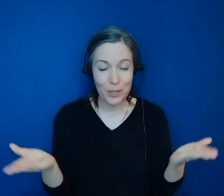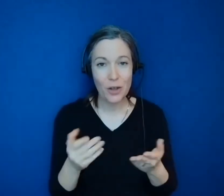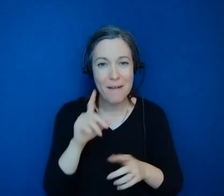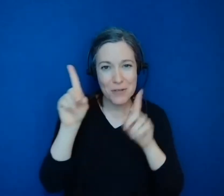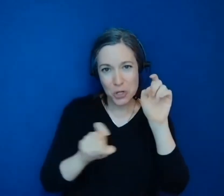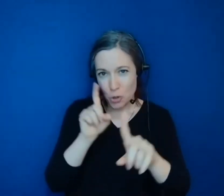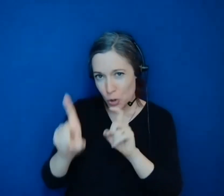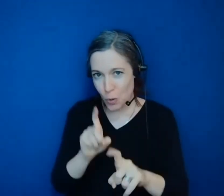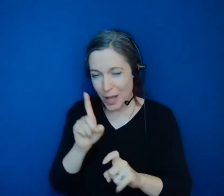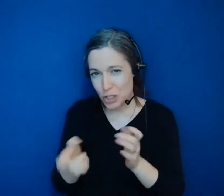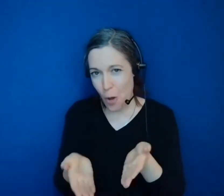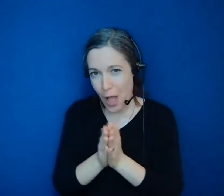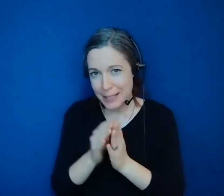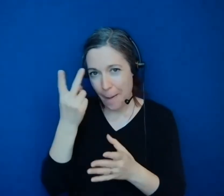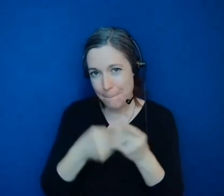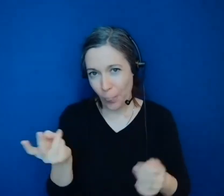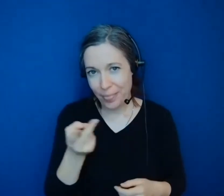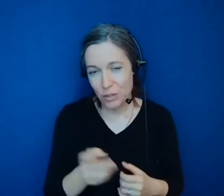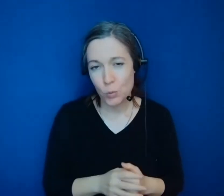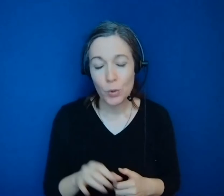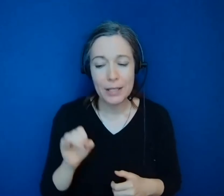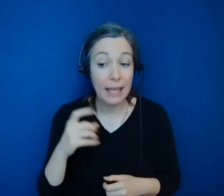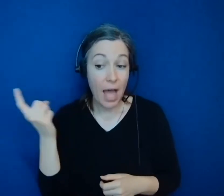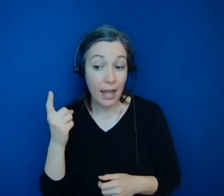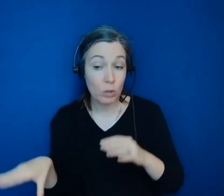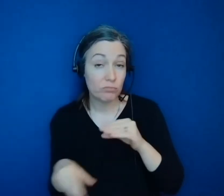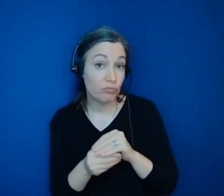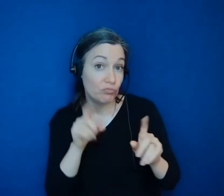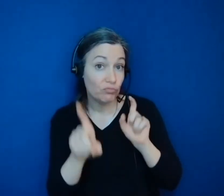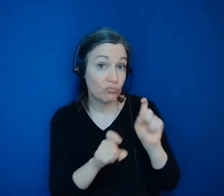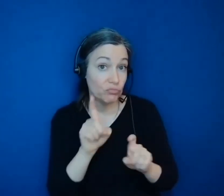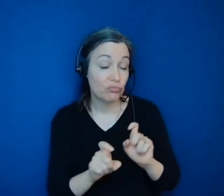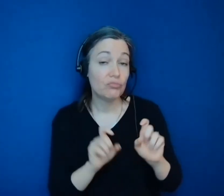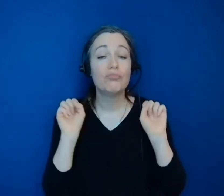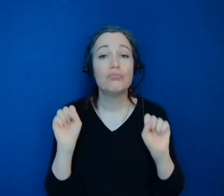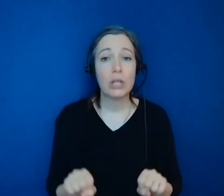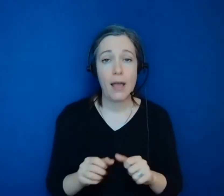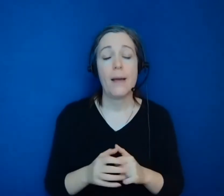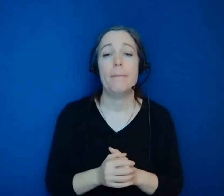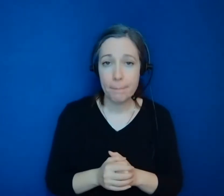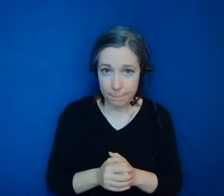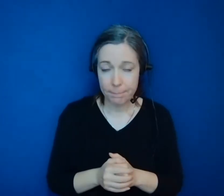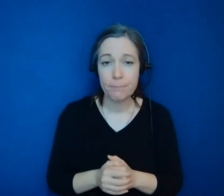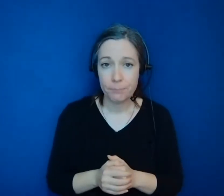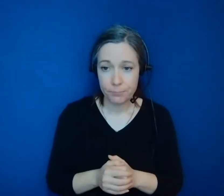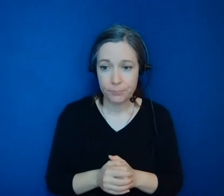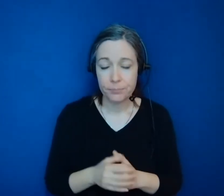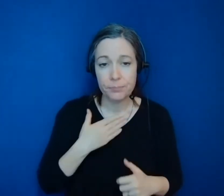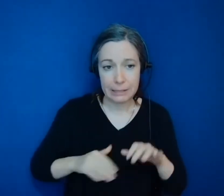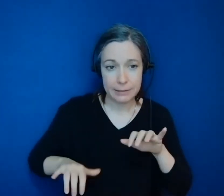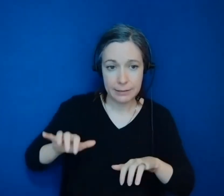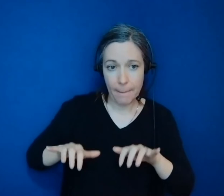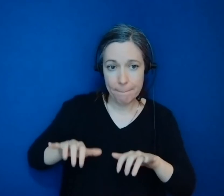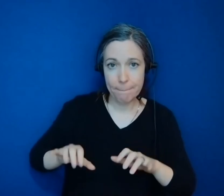that I will ask Joe and Kira. If anyone has any questions they would like to ask again current students feel free to put it in the chat